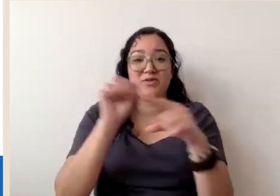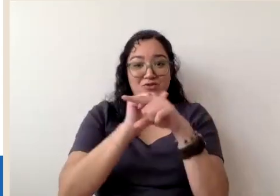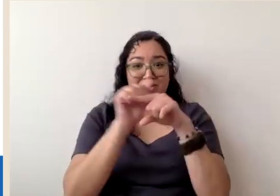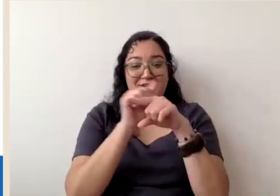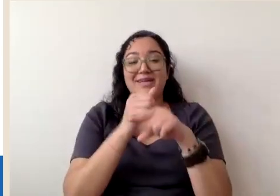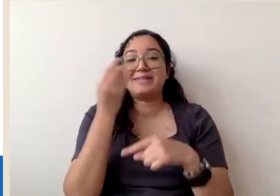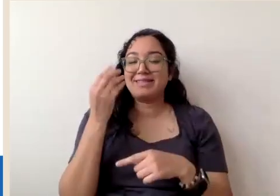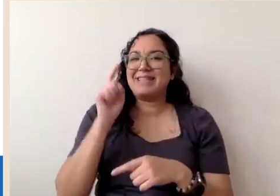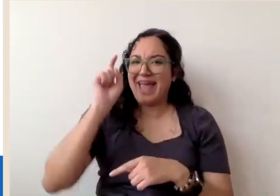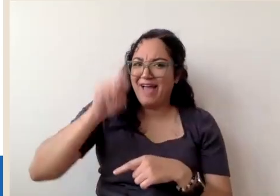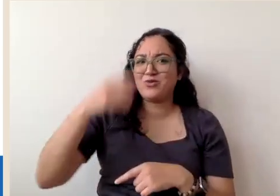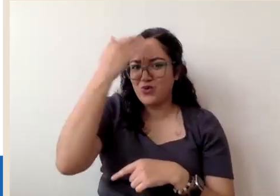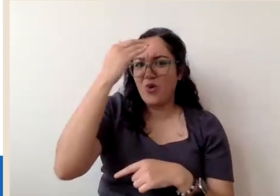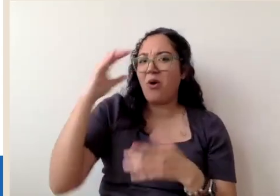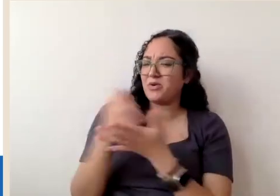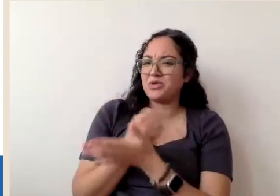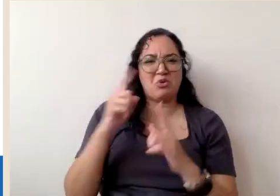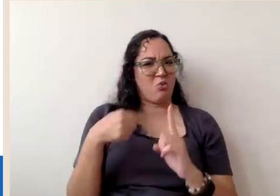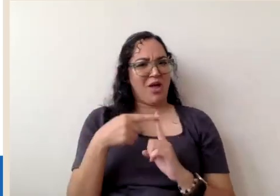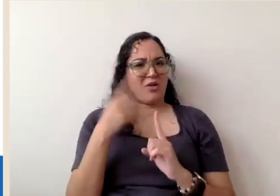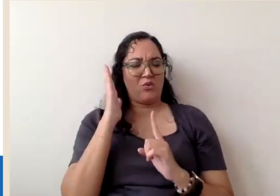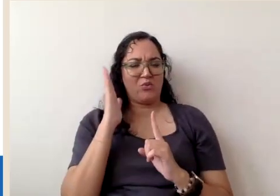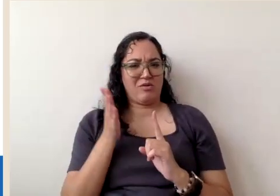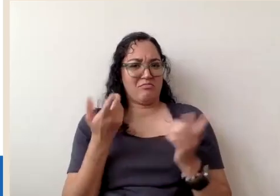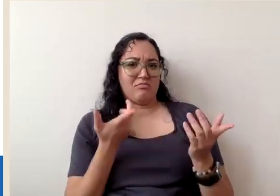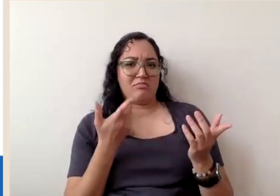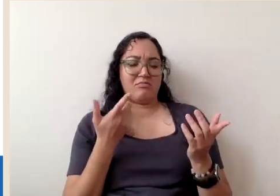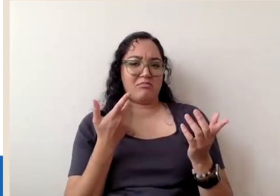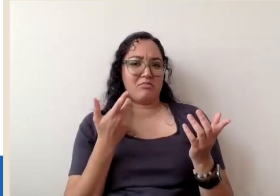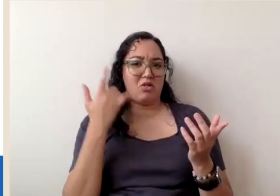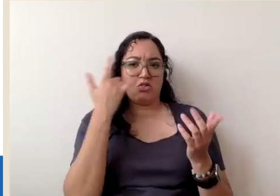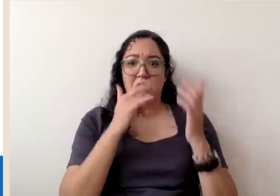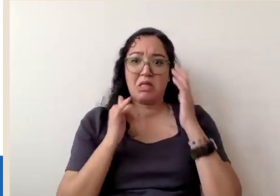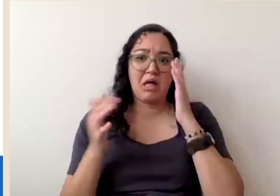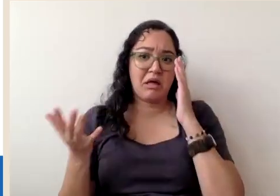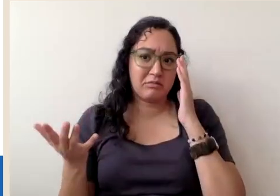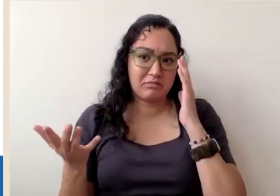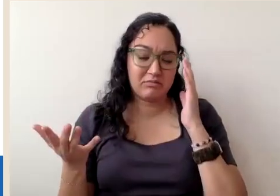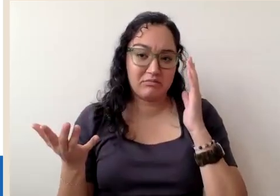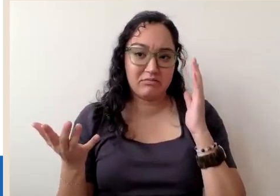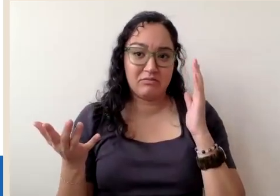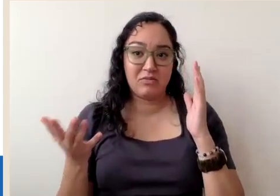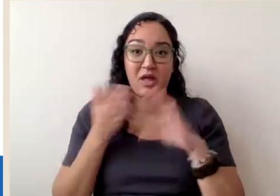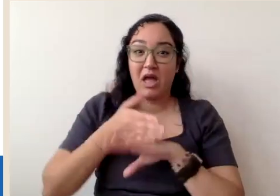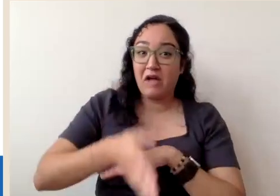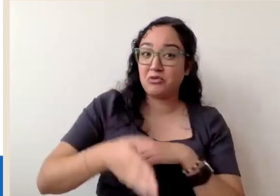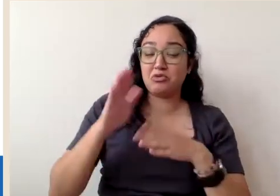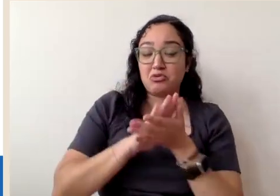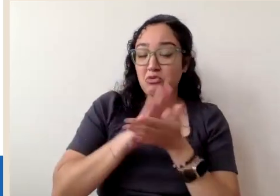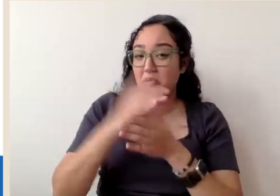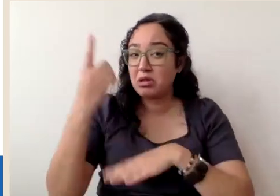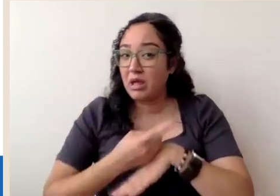an opportunity here, but when would you do that? Is that something that would be done after the school